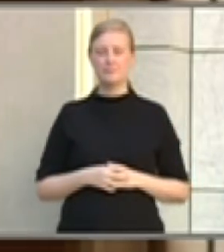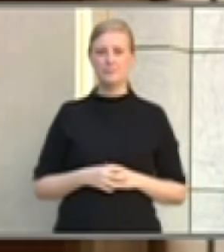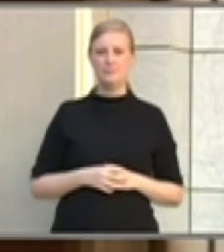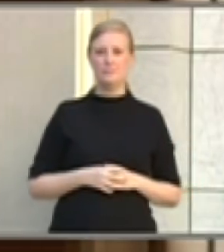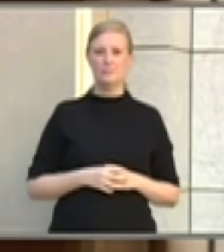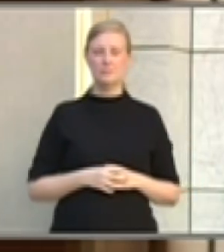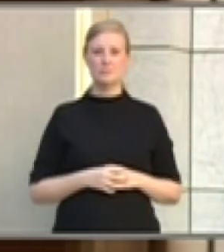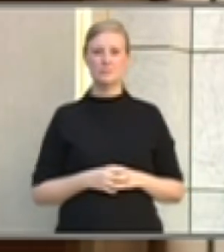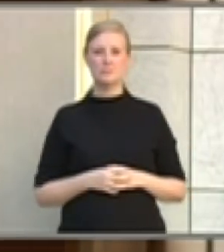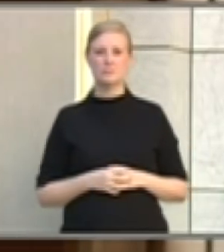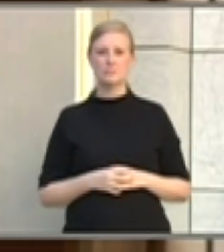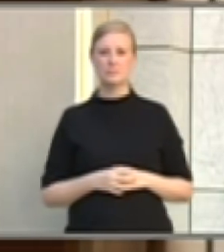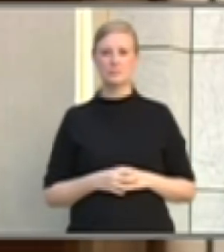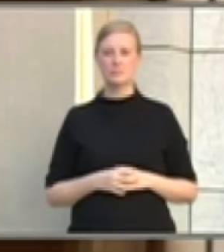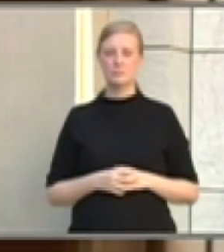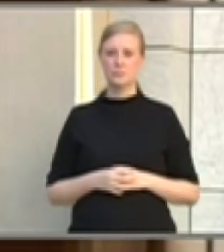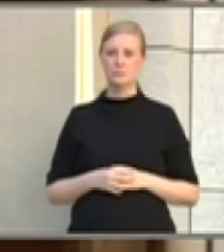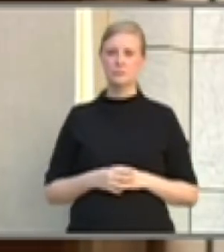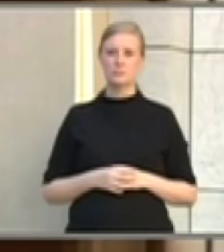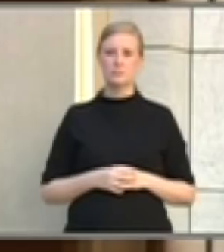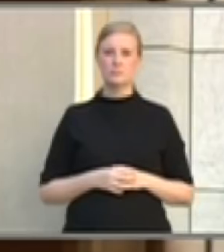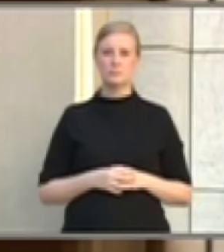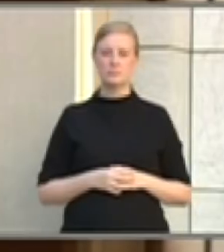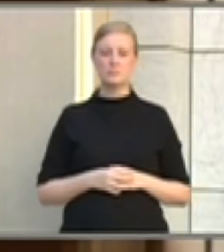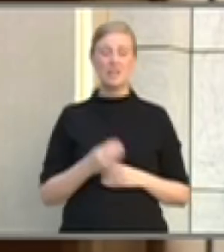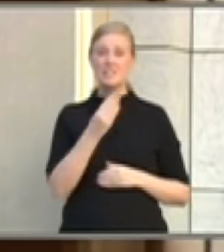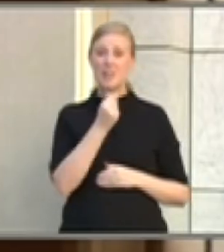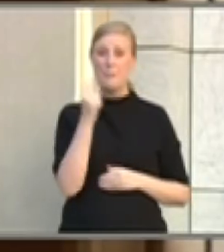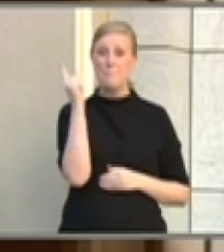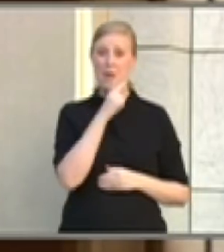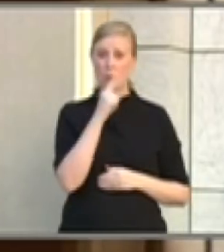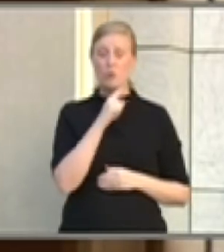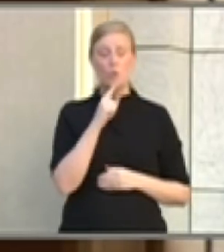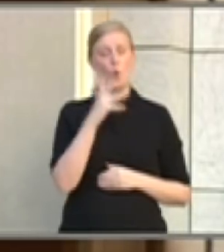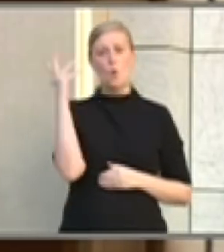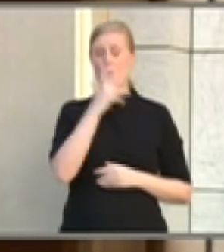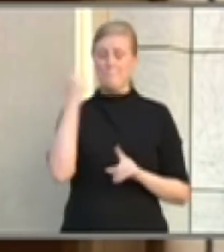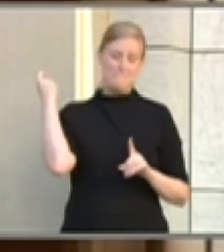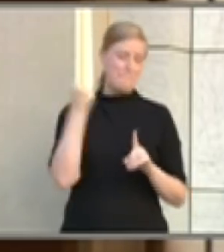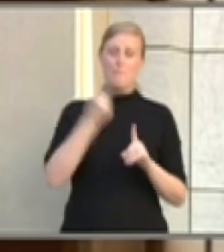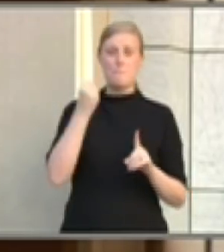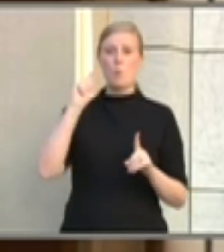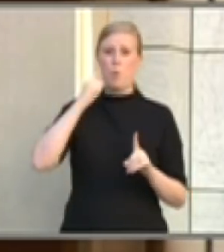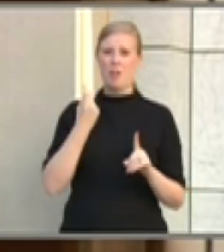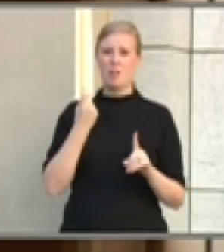those who most significantly will be impacted by strengthening